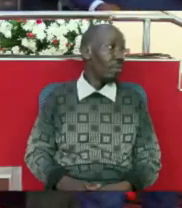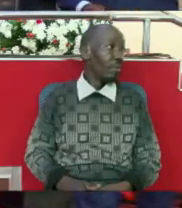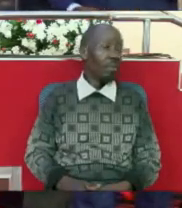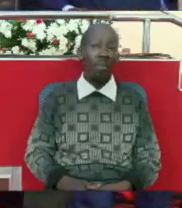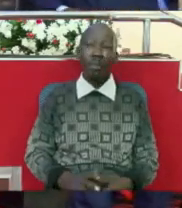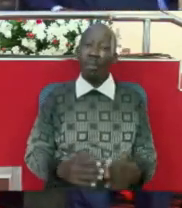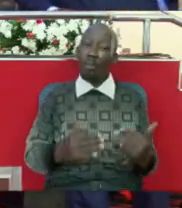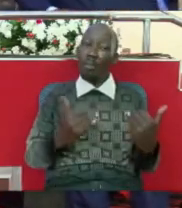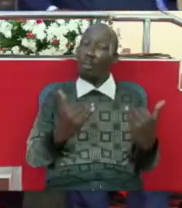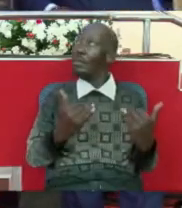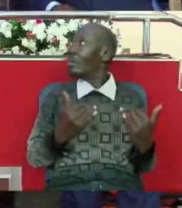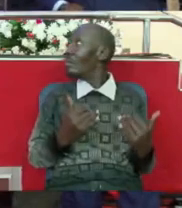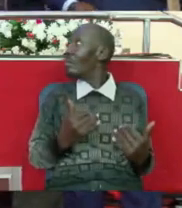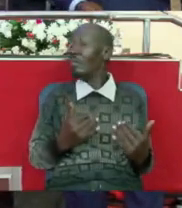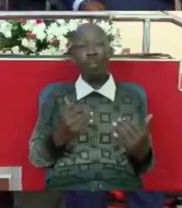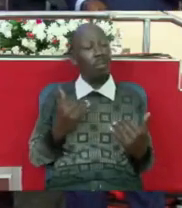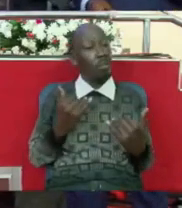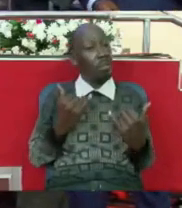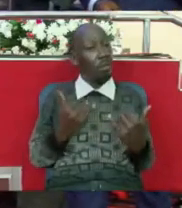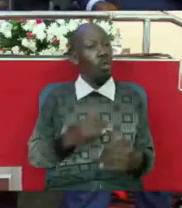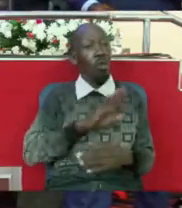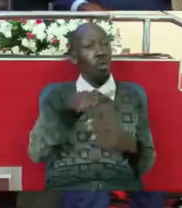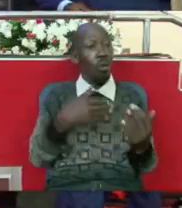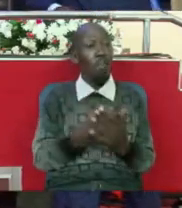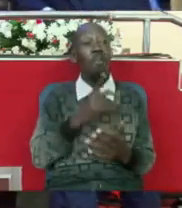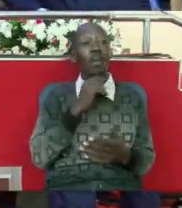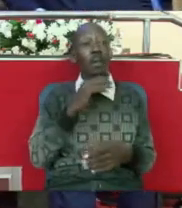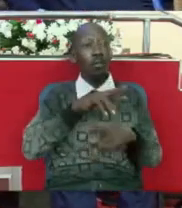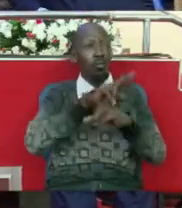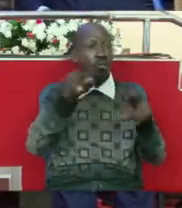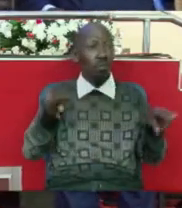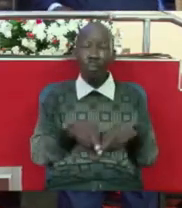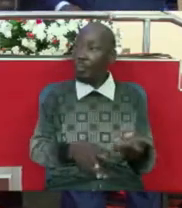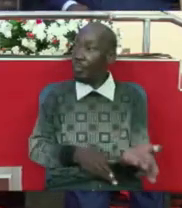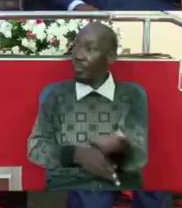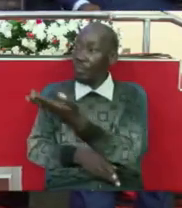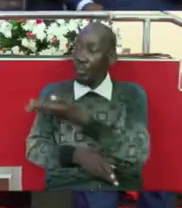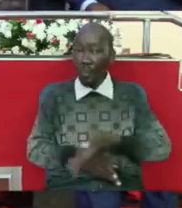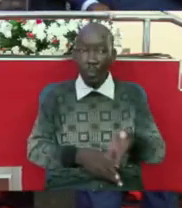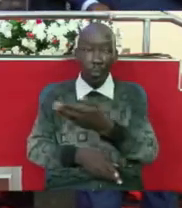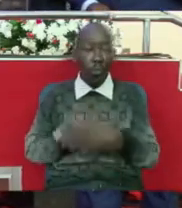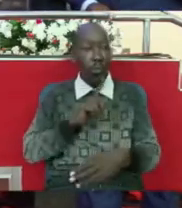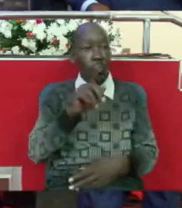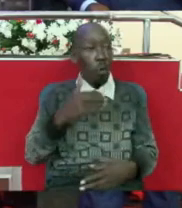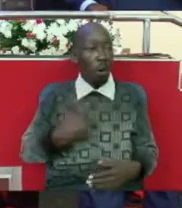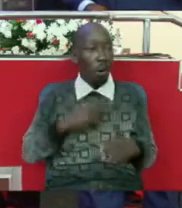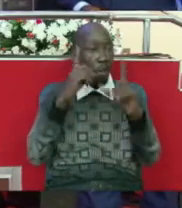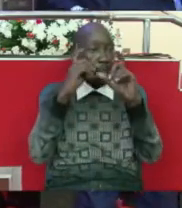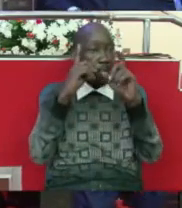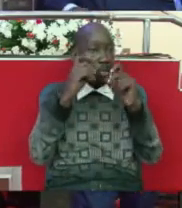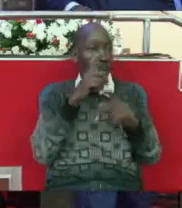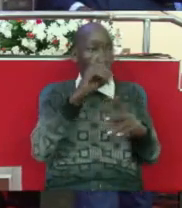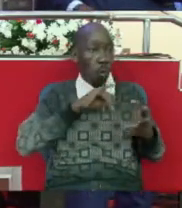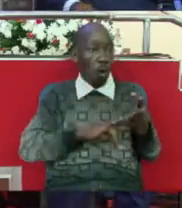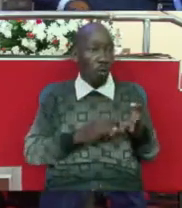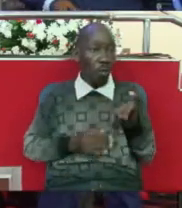Now, I want all the men in this room wanaume wote mahali hapa who have a picture of their wife ba